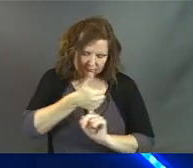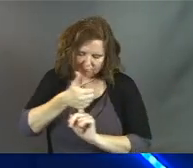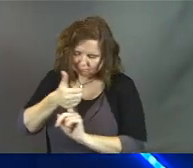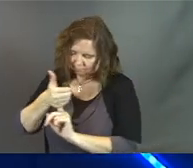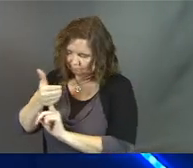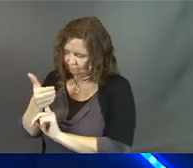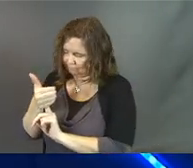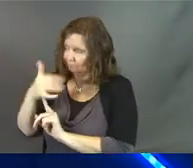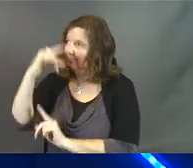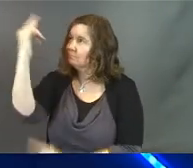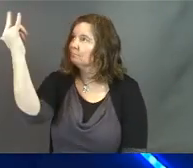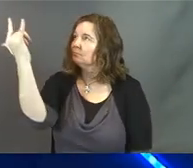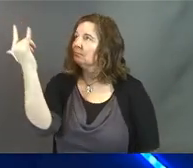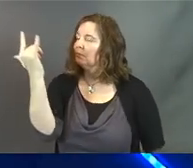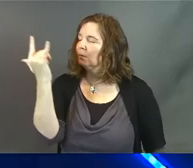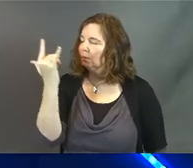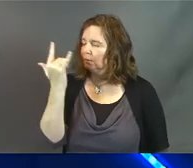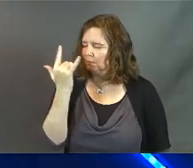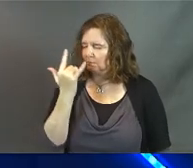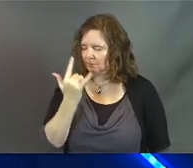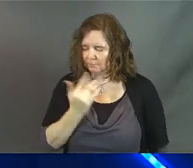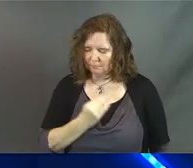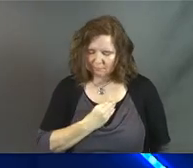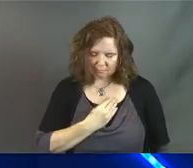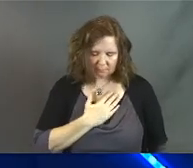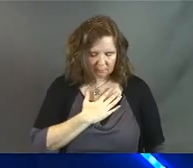I left me, and you